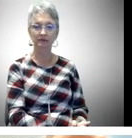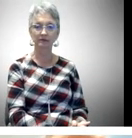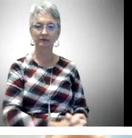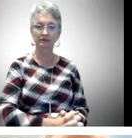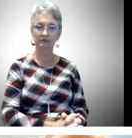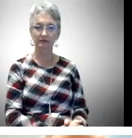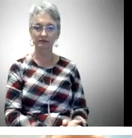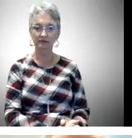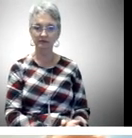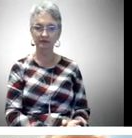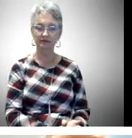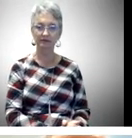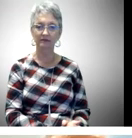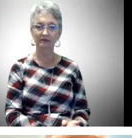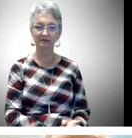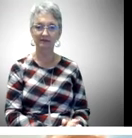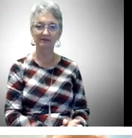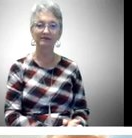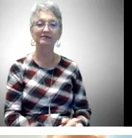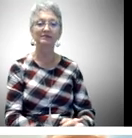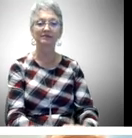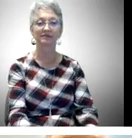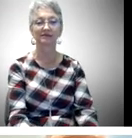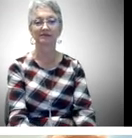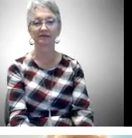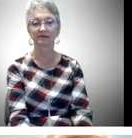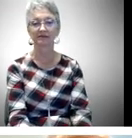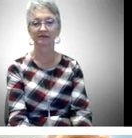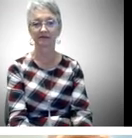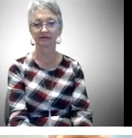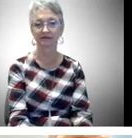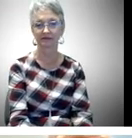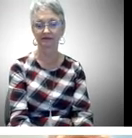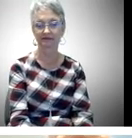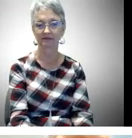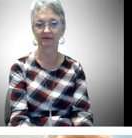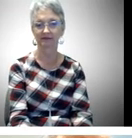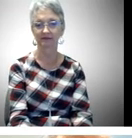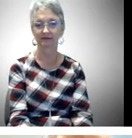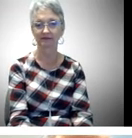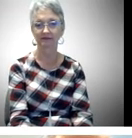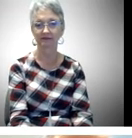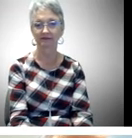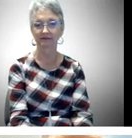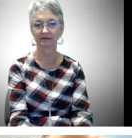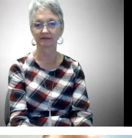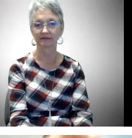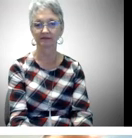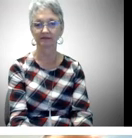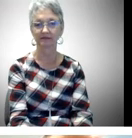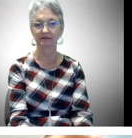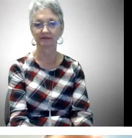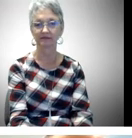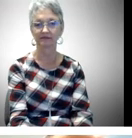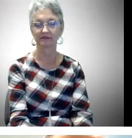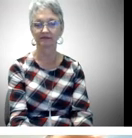and downloaded a supported decision-making agreement from either our website or from the statute,